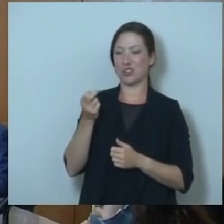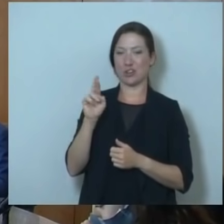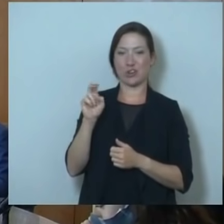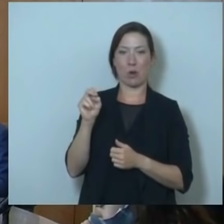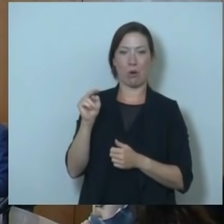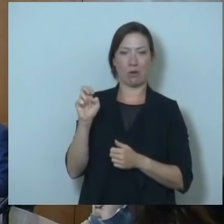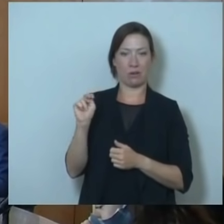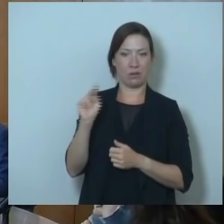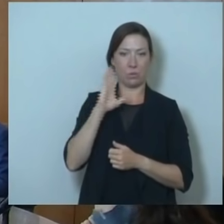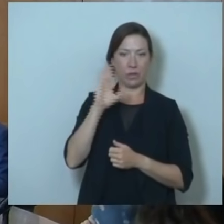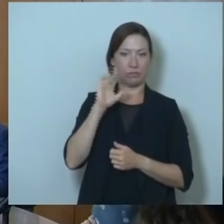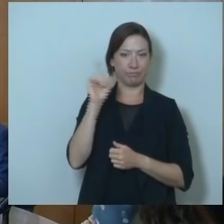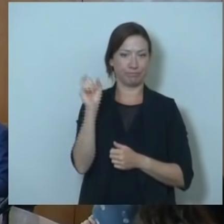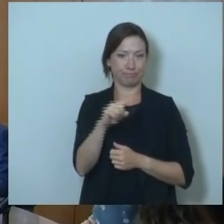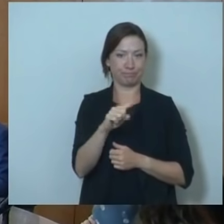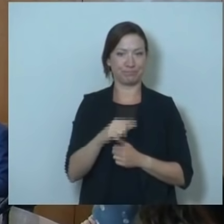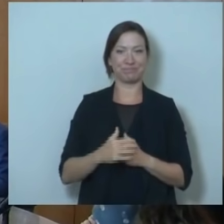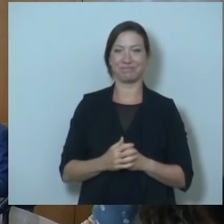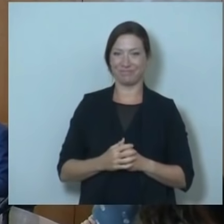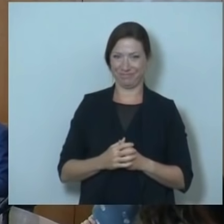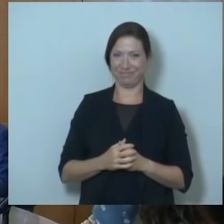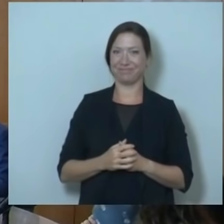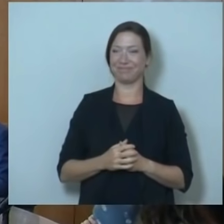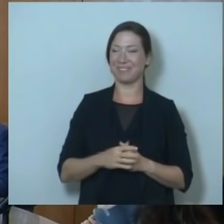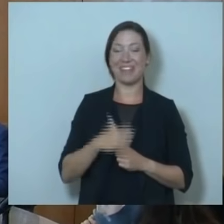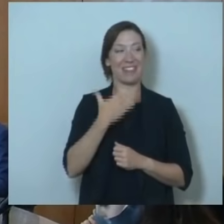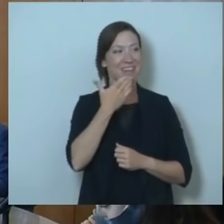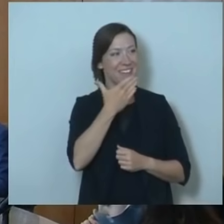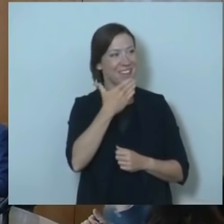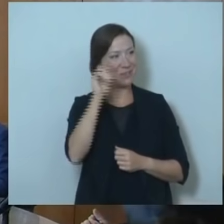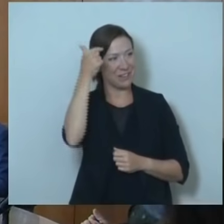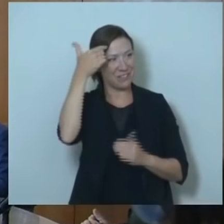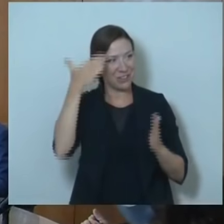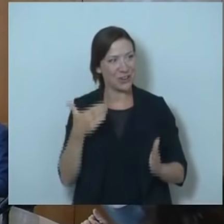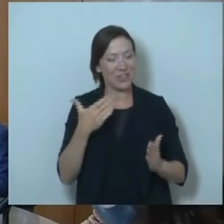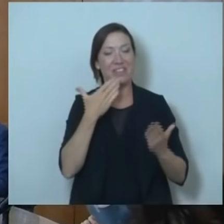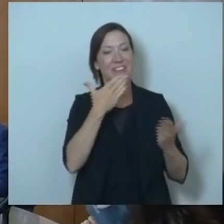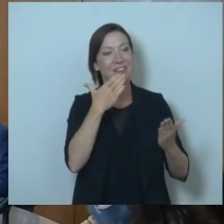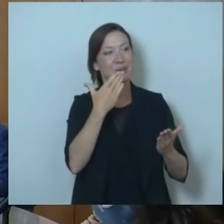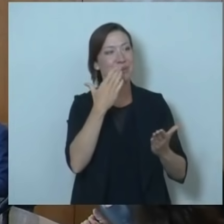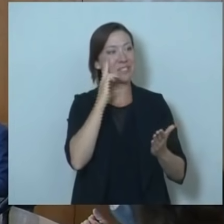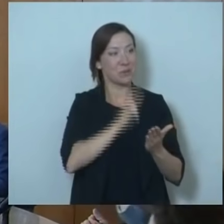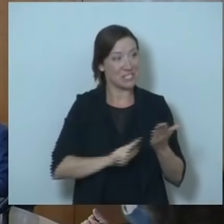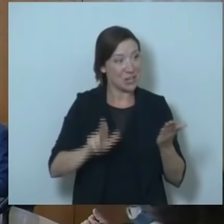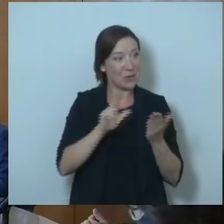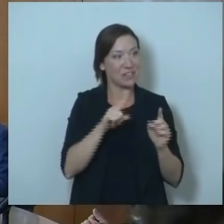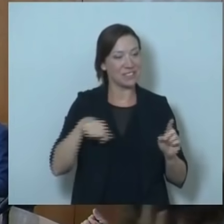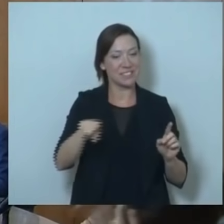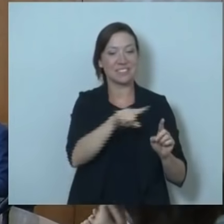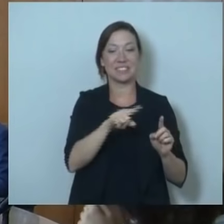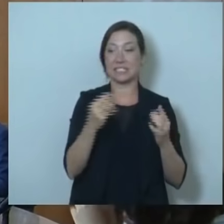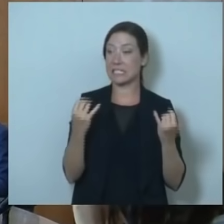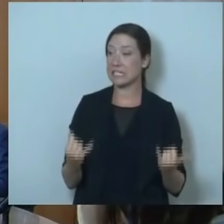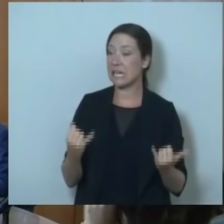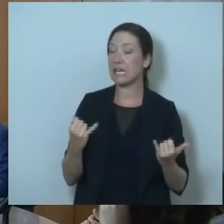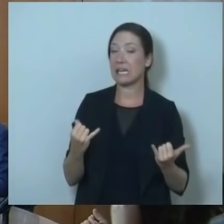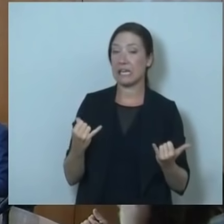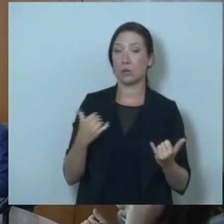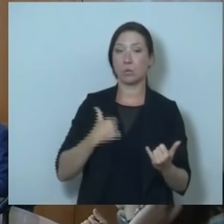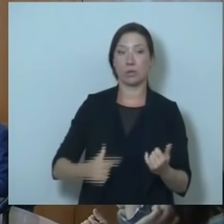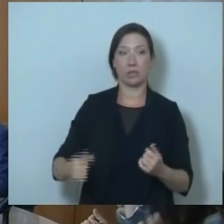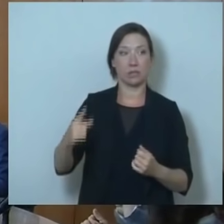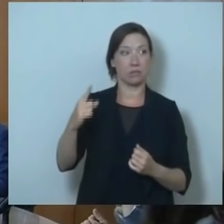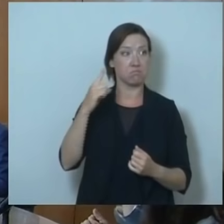question. Thank you, Governor and Secretaries. Today we're hearing about a requirement for